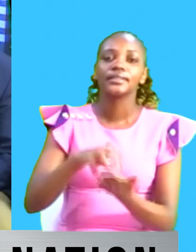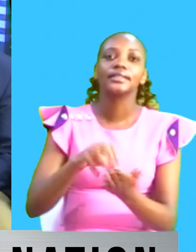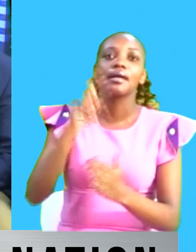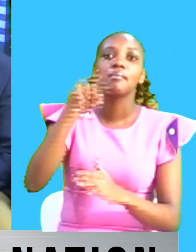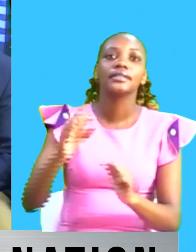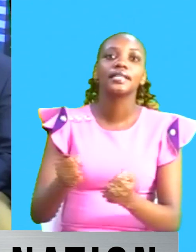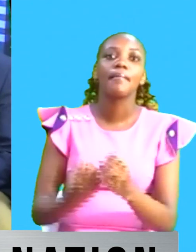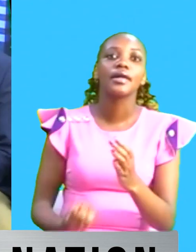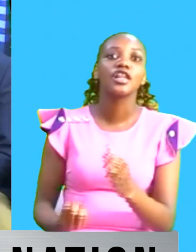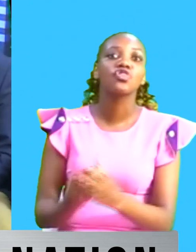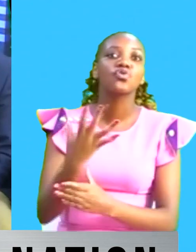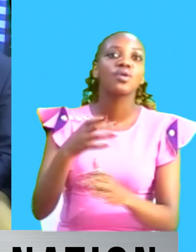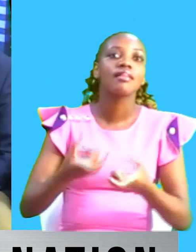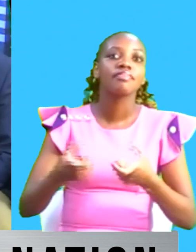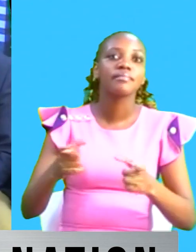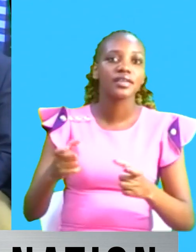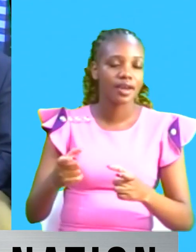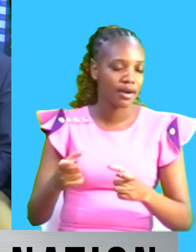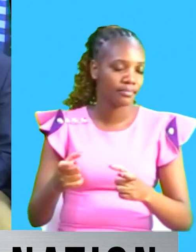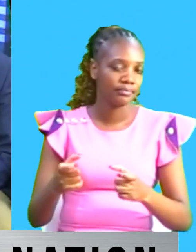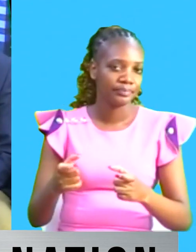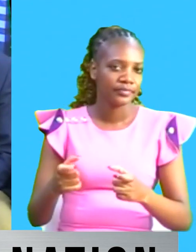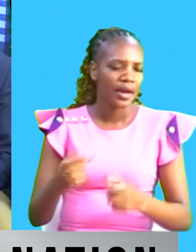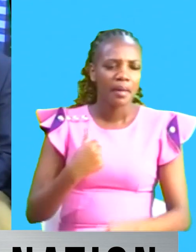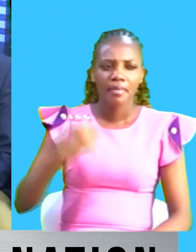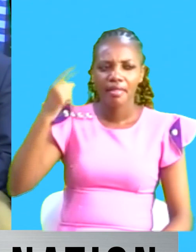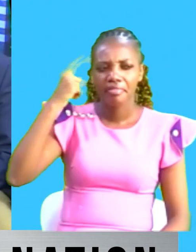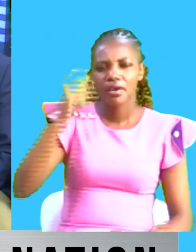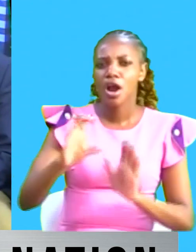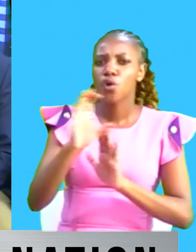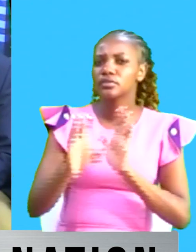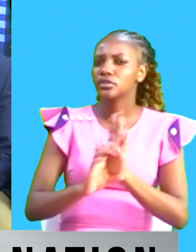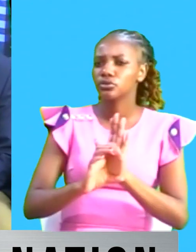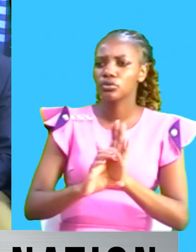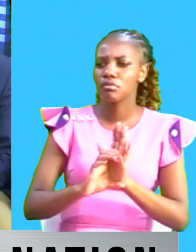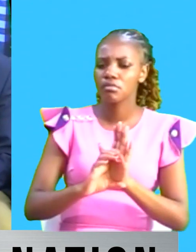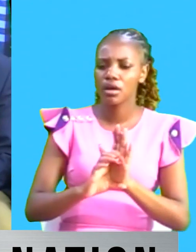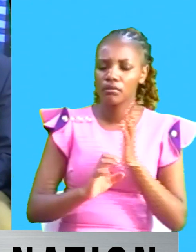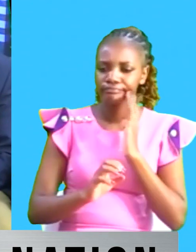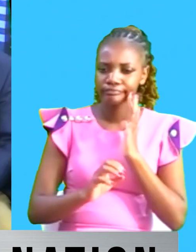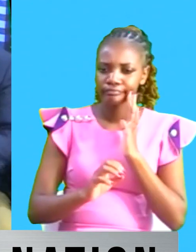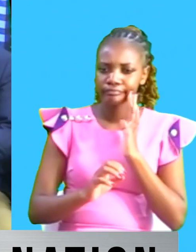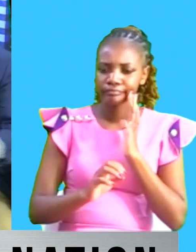the media for it to simmer through. I think the constitution should have been really